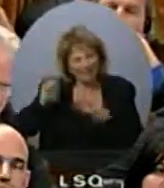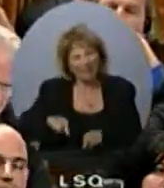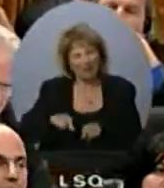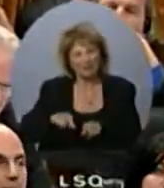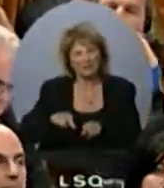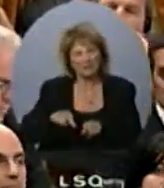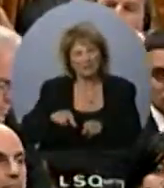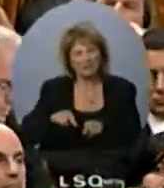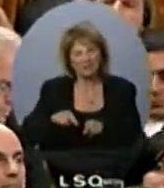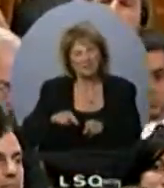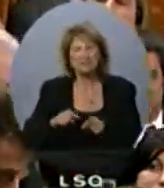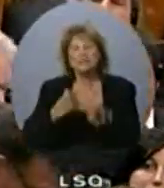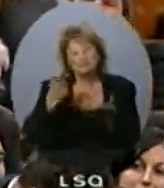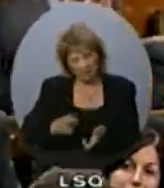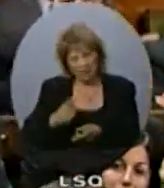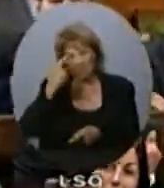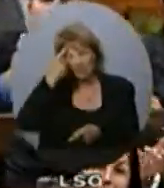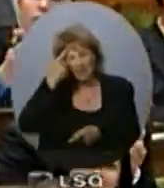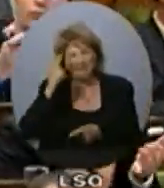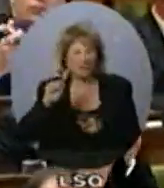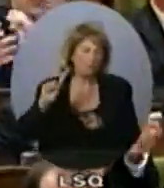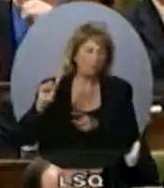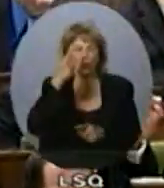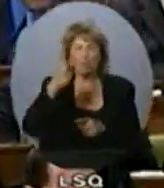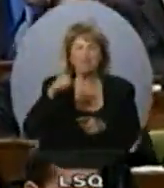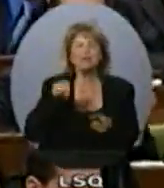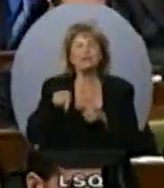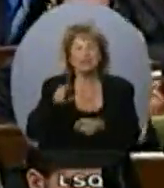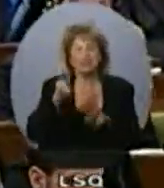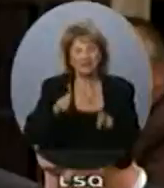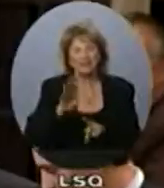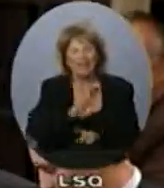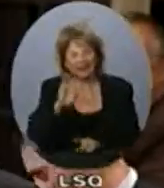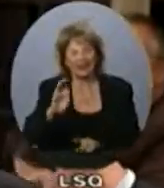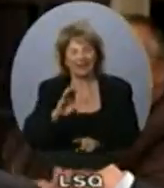Hear, hear. The Honourable Parliamentary Secretary to the Minister of International Trade.